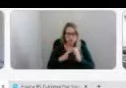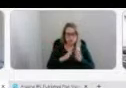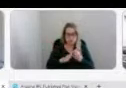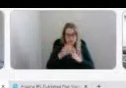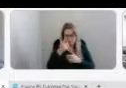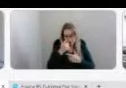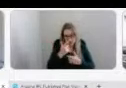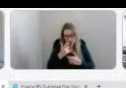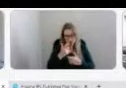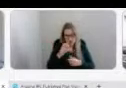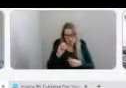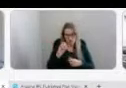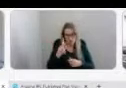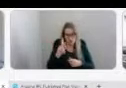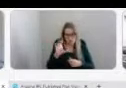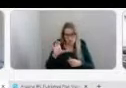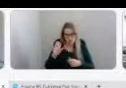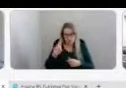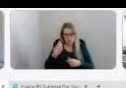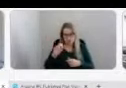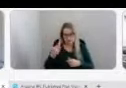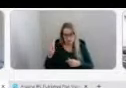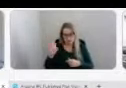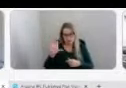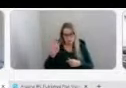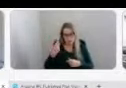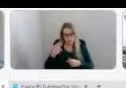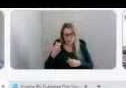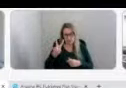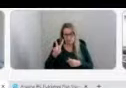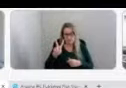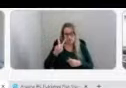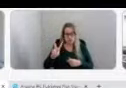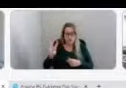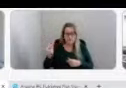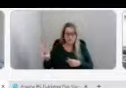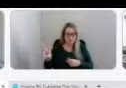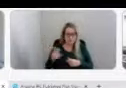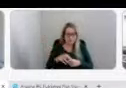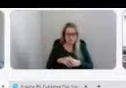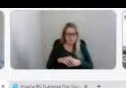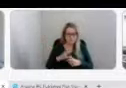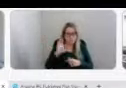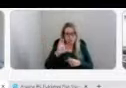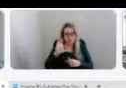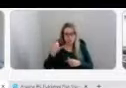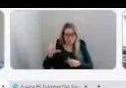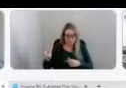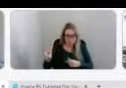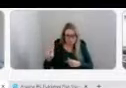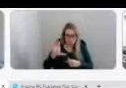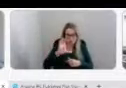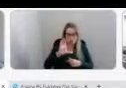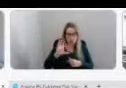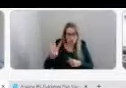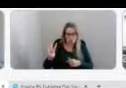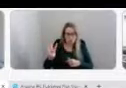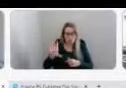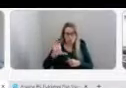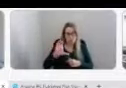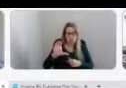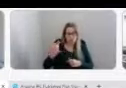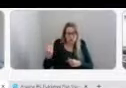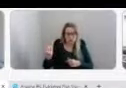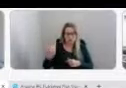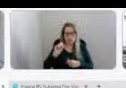corridor and keeps the verde valley cities of cornville camp verde cottonwood and clarkdale together in one